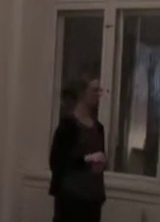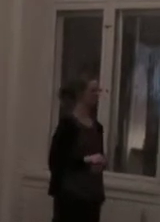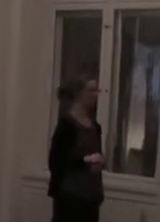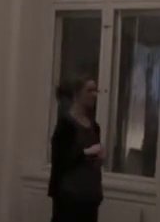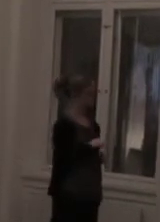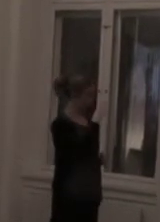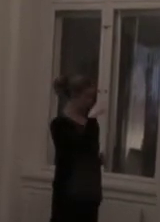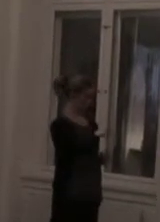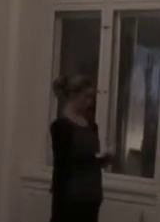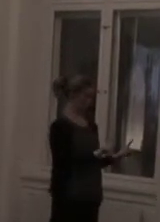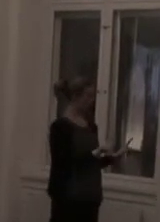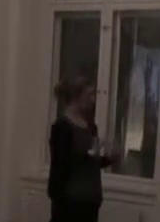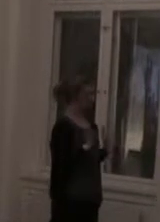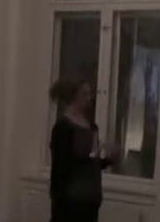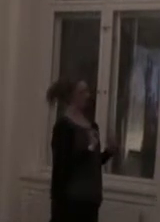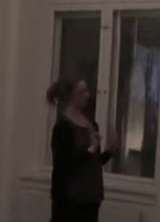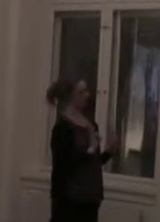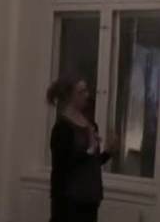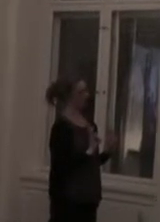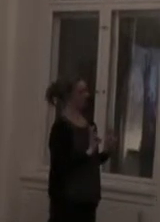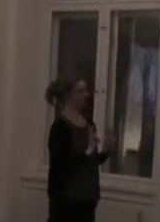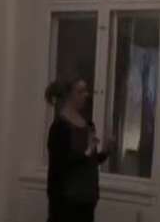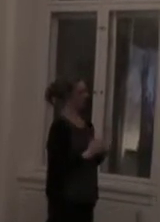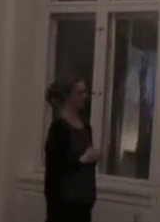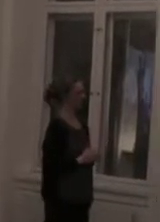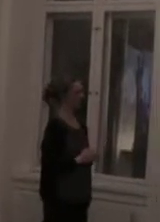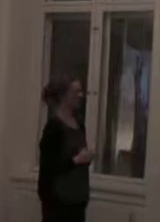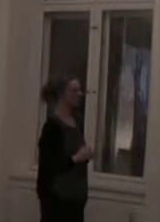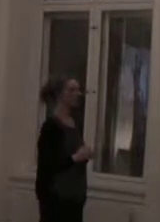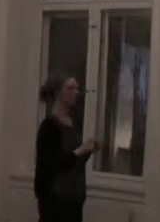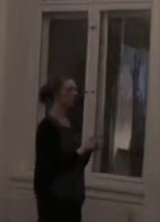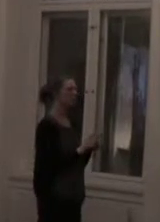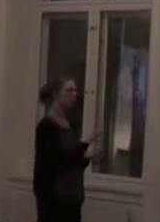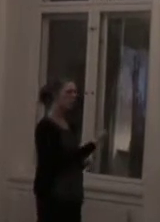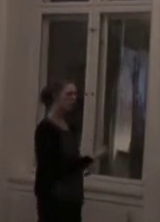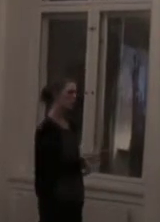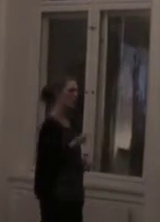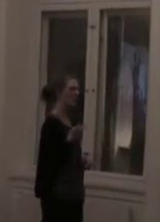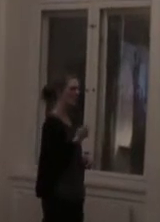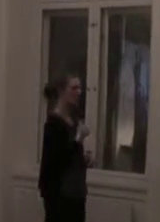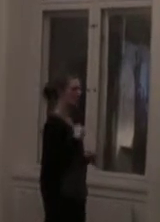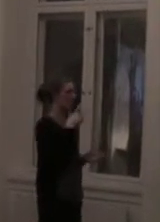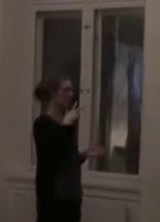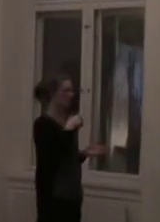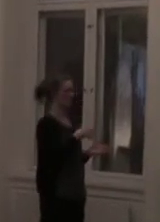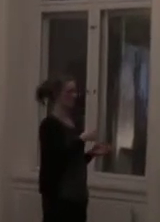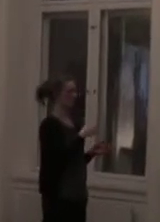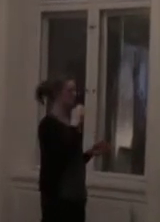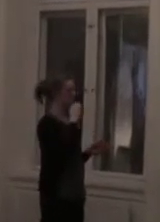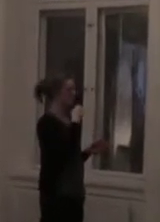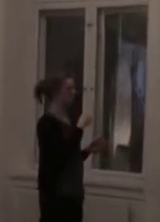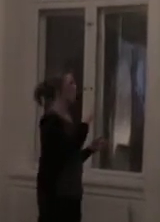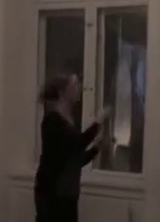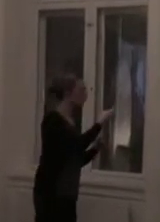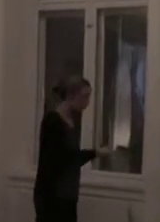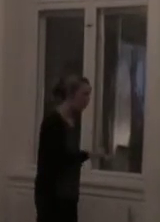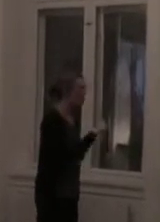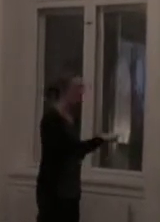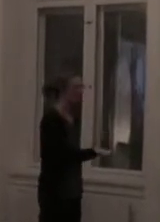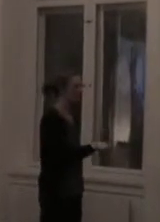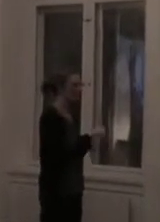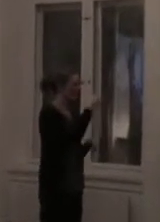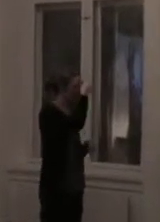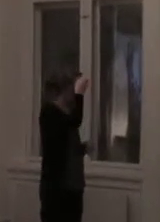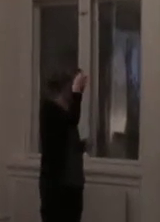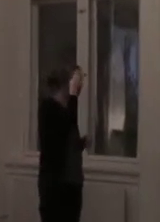you're queer, then great. It was like she was waiting for me to judge her, like to say, you're a grandmother,